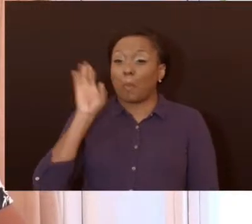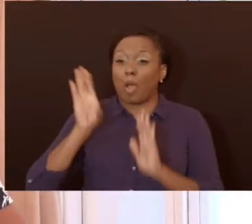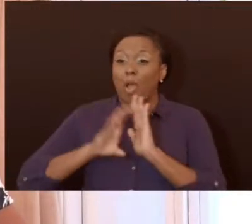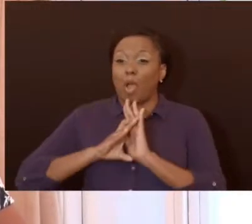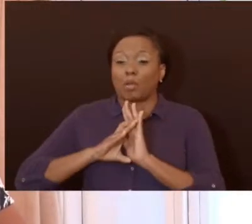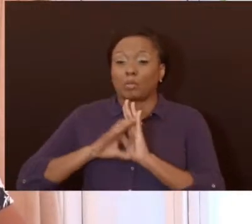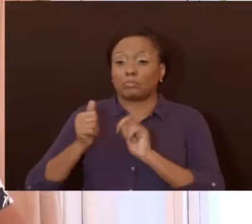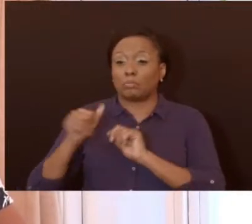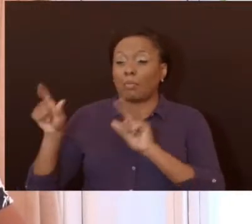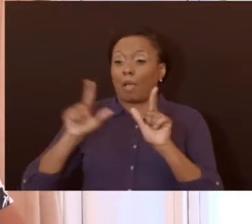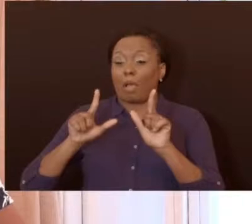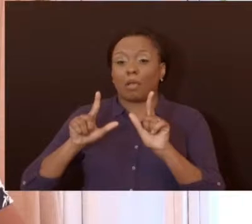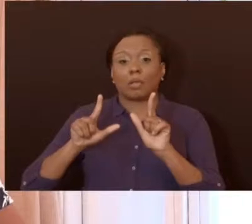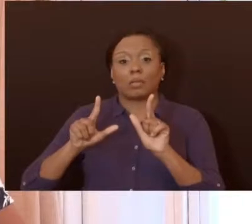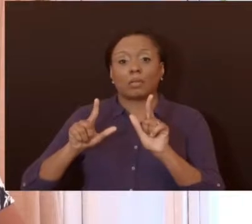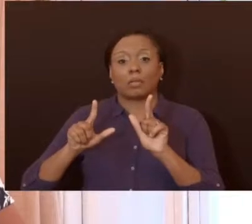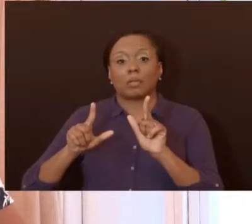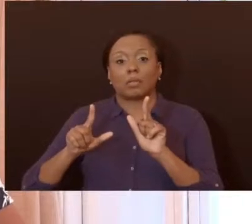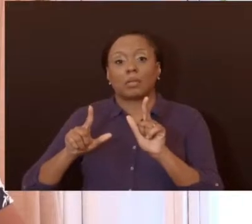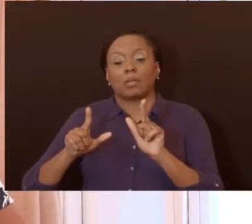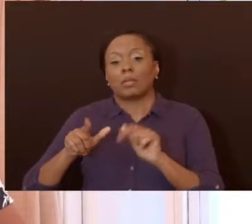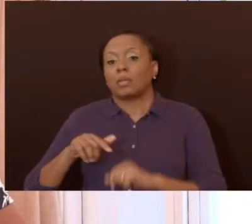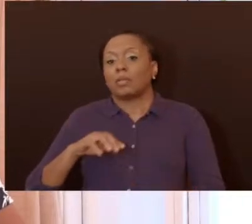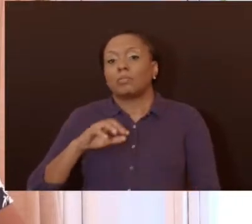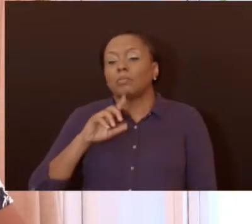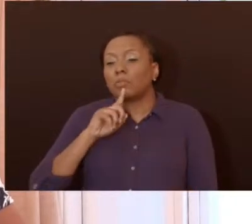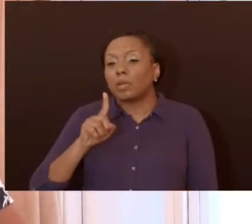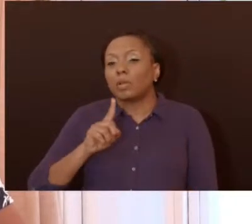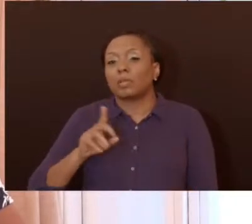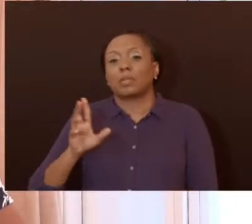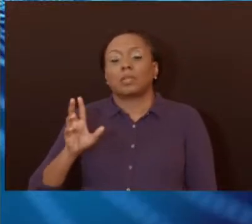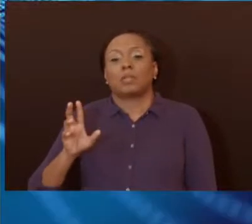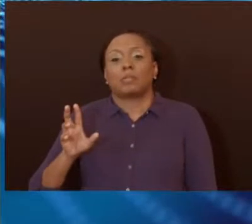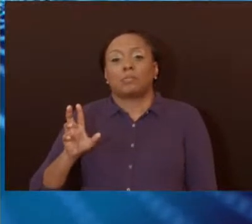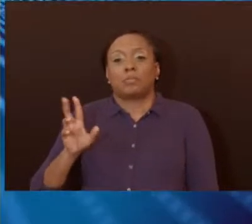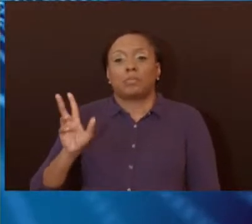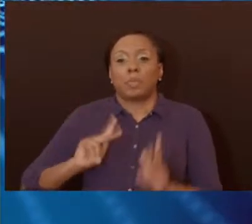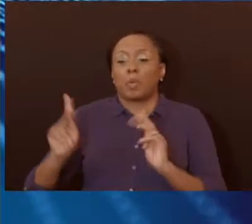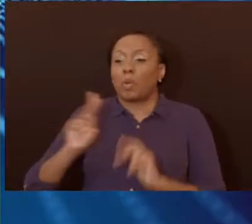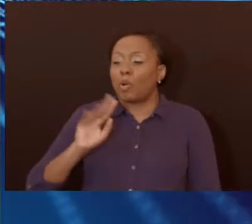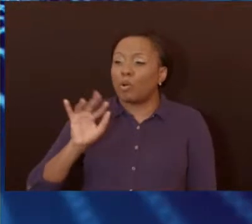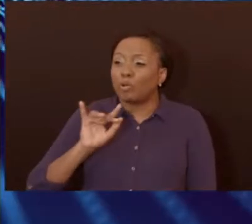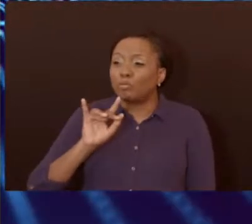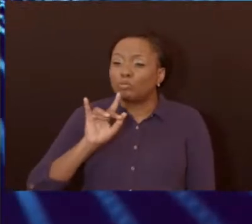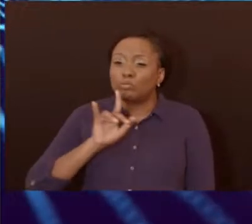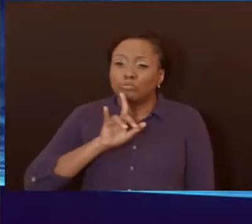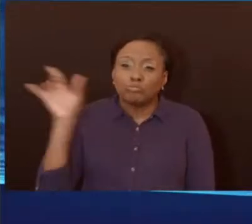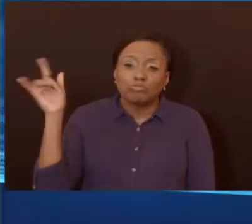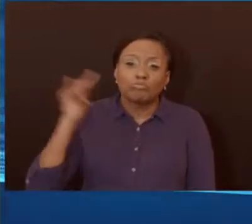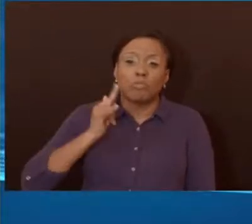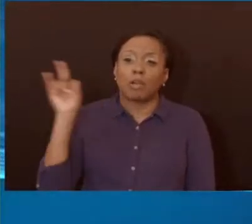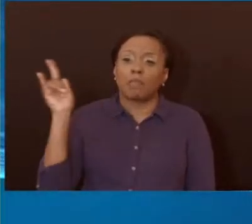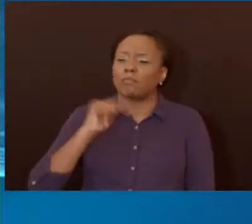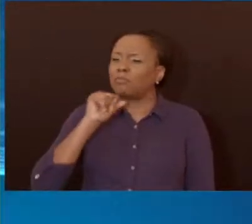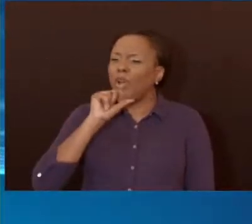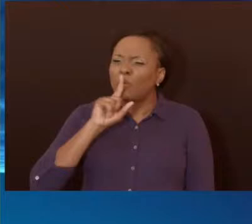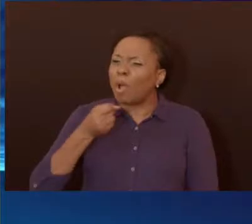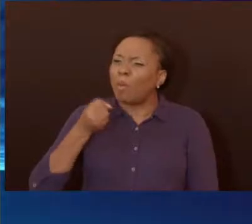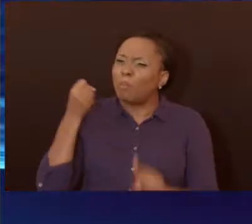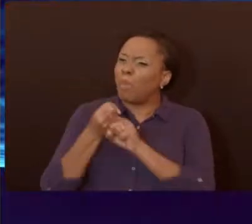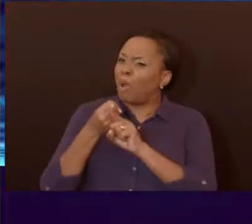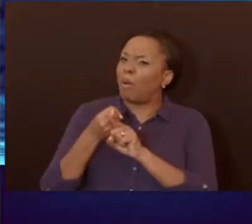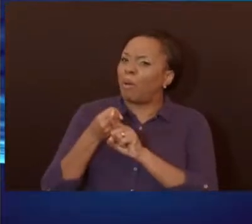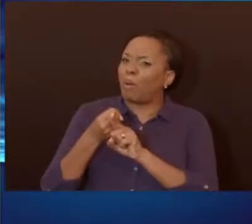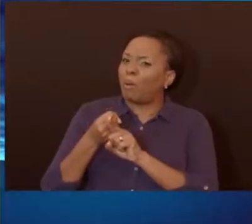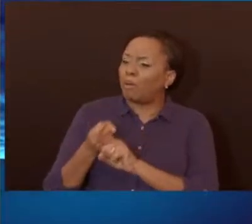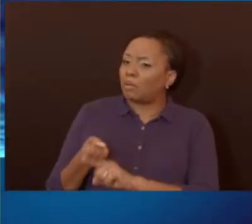from travel were so minuscule that it really did not impact the percentages significantly of the